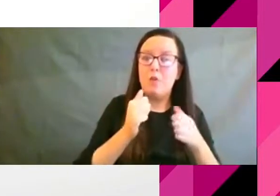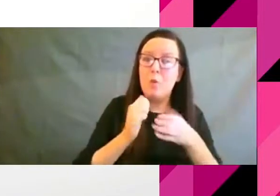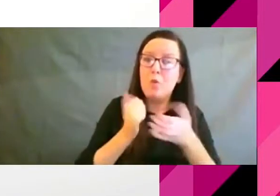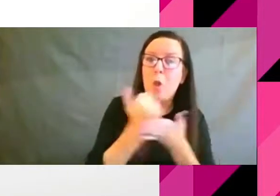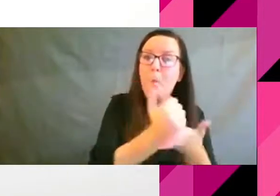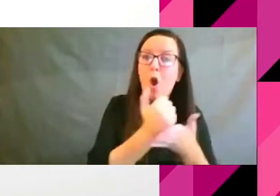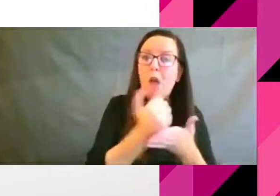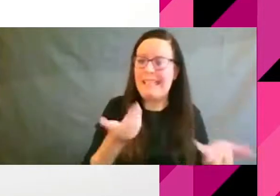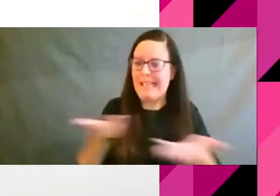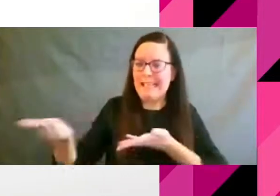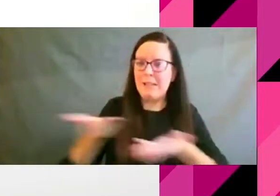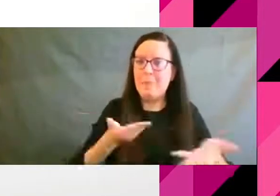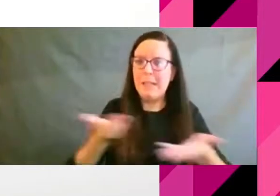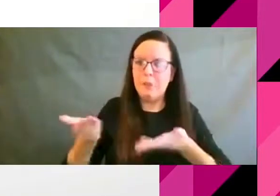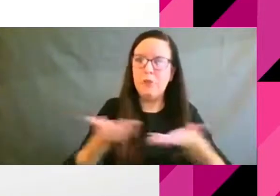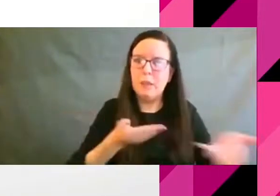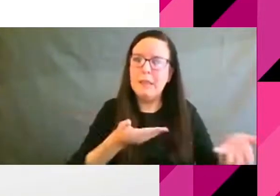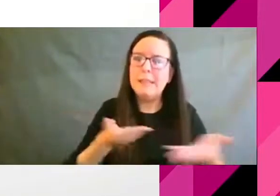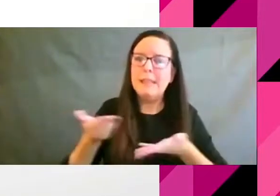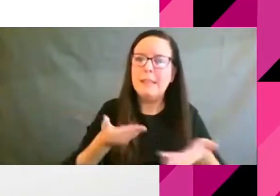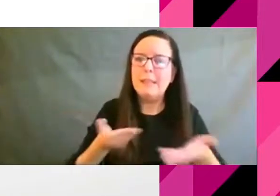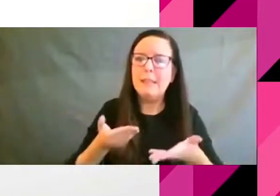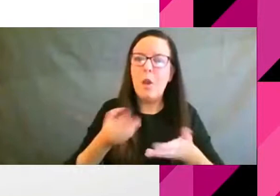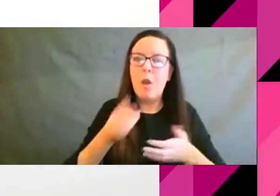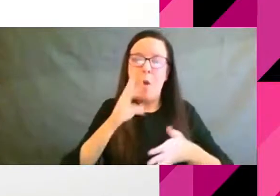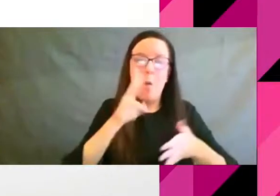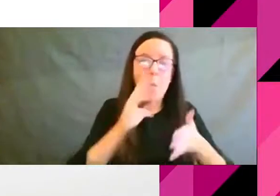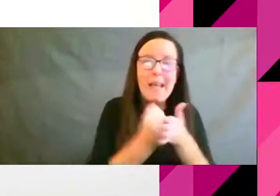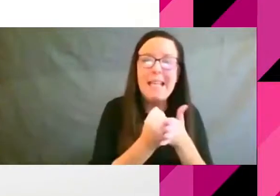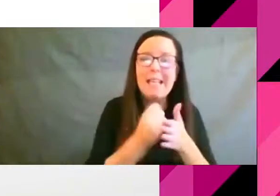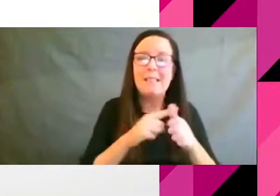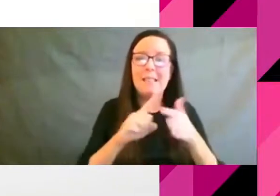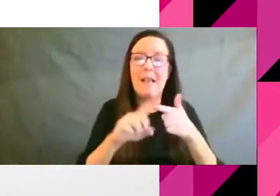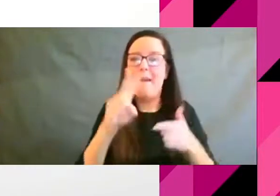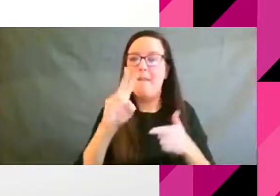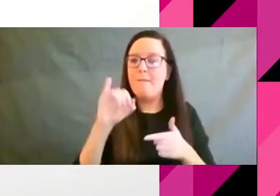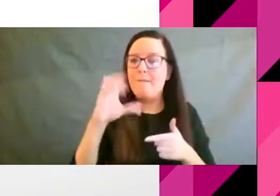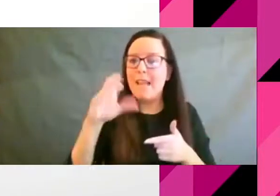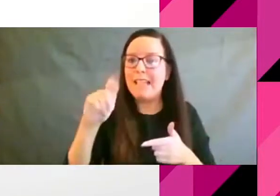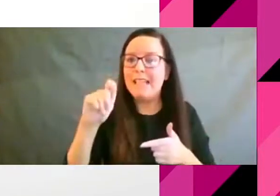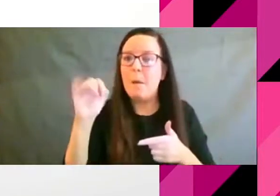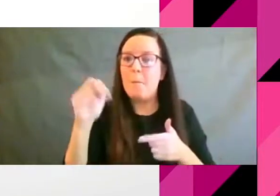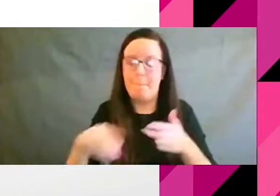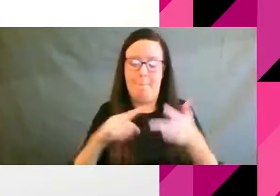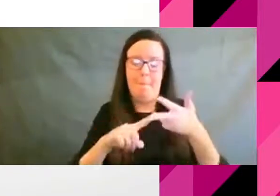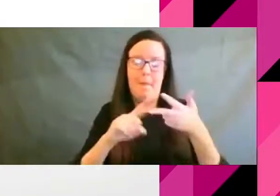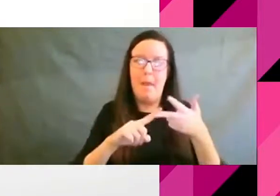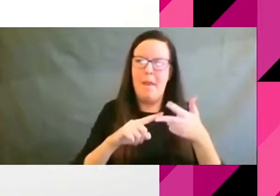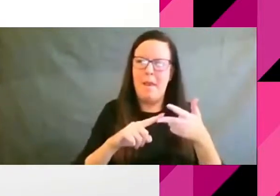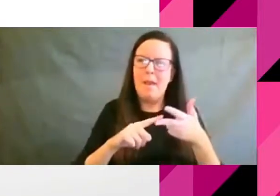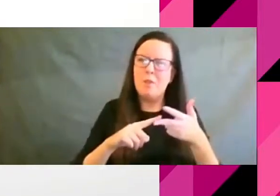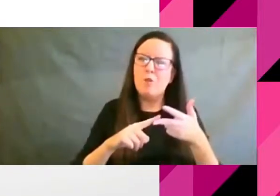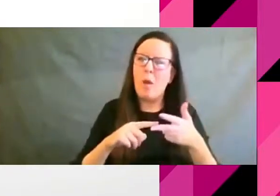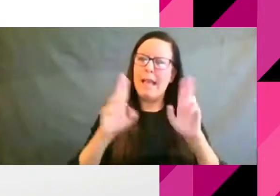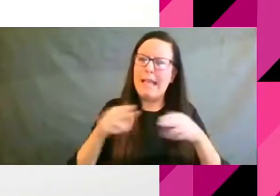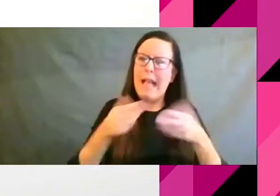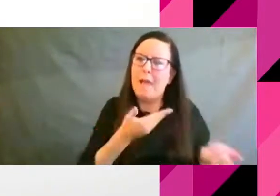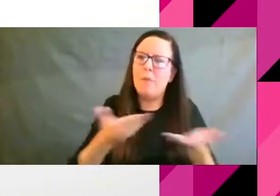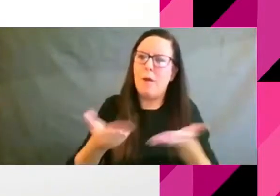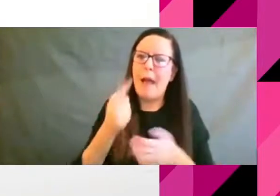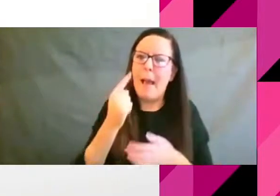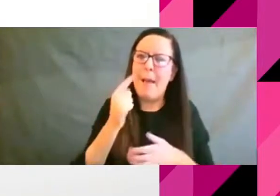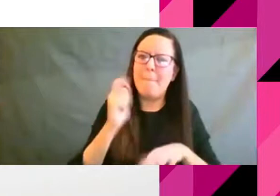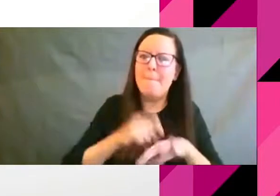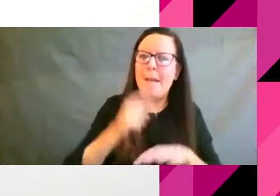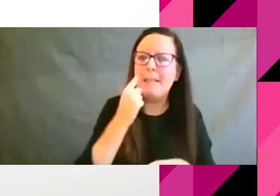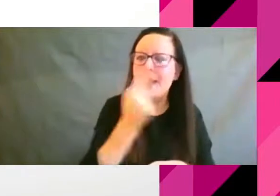a critical support in ensuring victims, witnesses, and the accused can provide their best evidence. My department recently received an advice